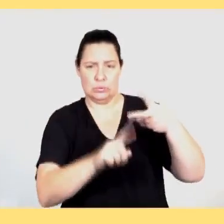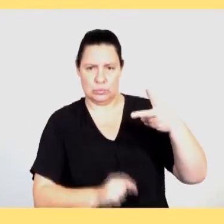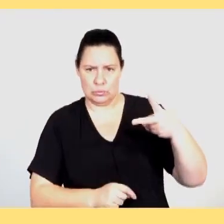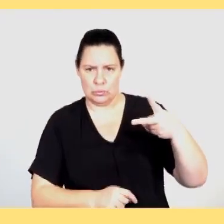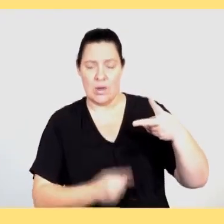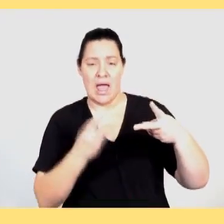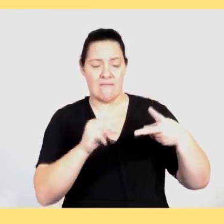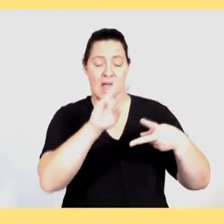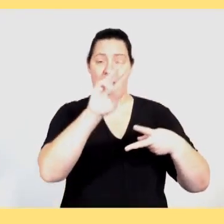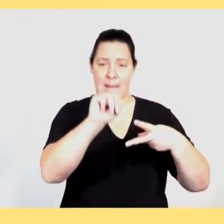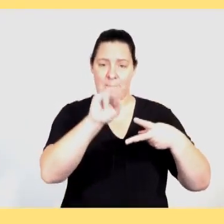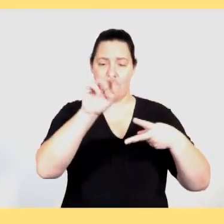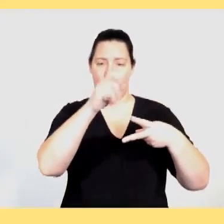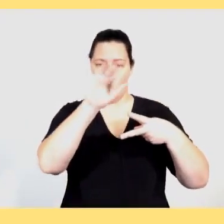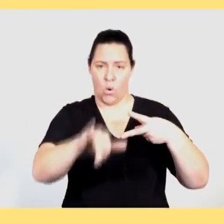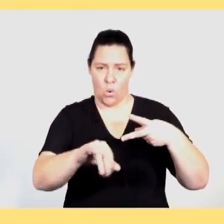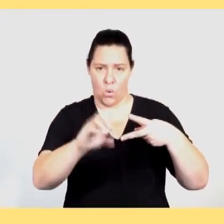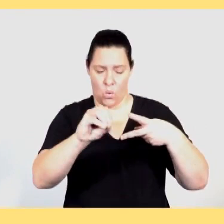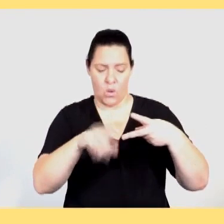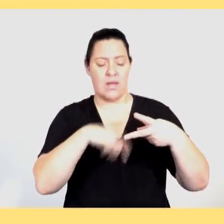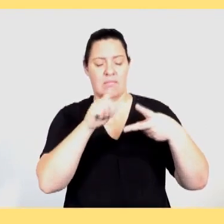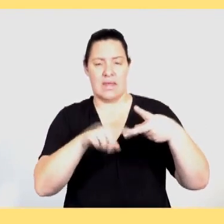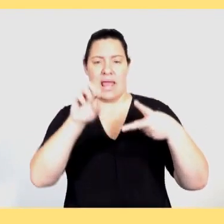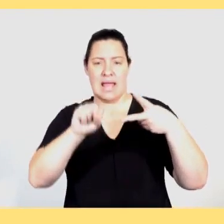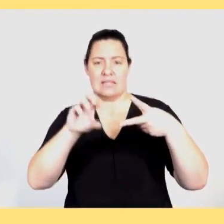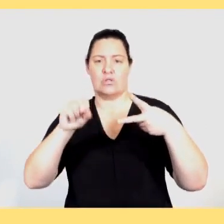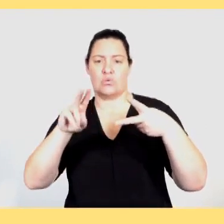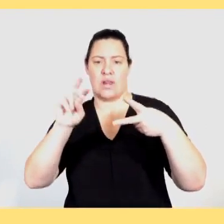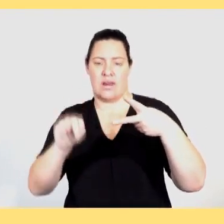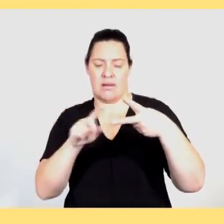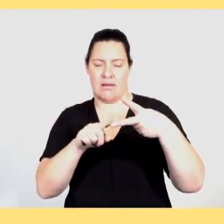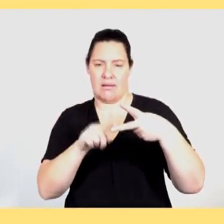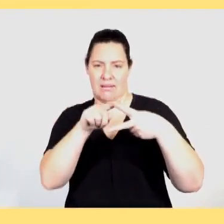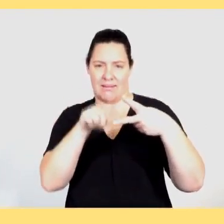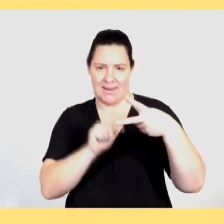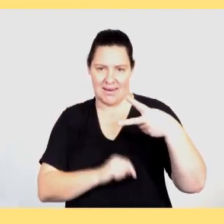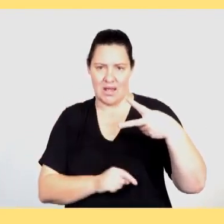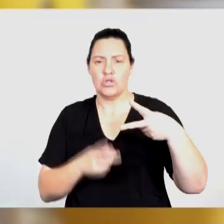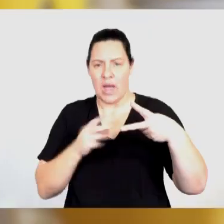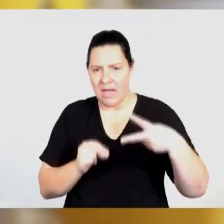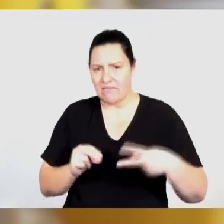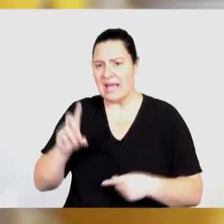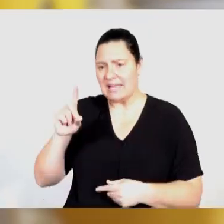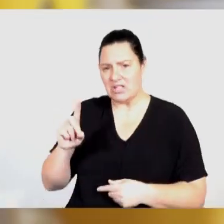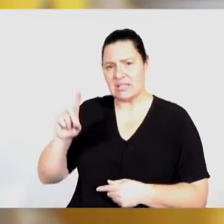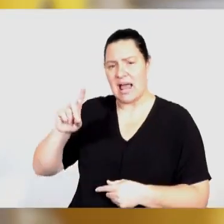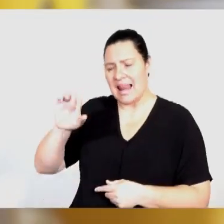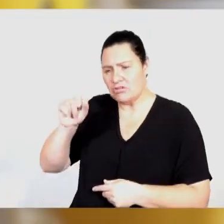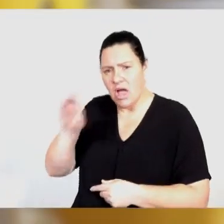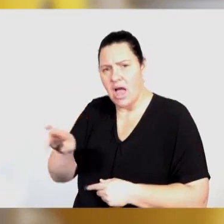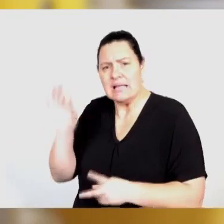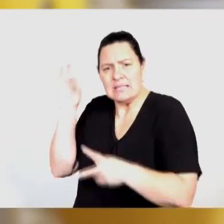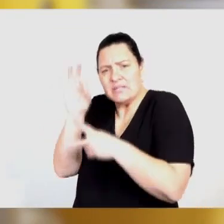debtors here. We have M. Moyo and S. Susan. That means we must have a debtors